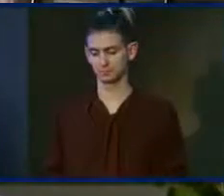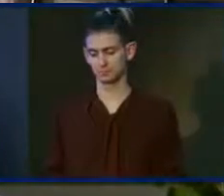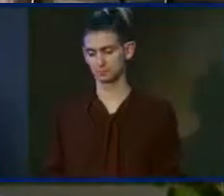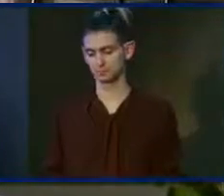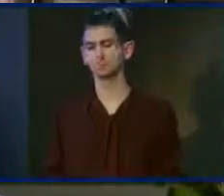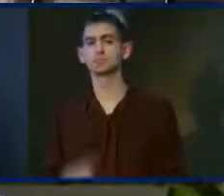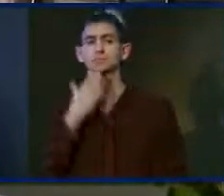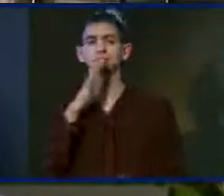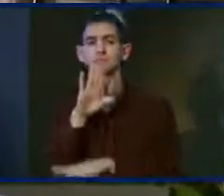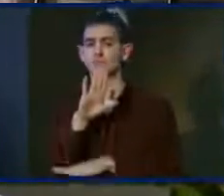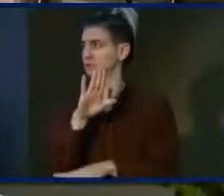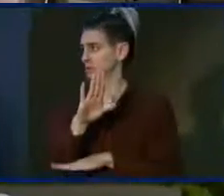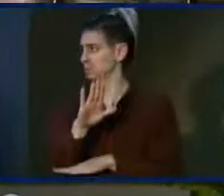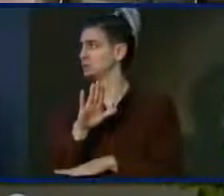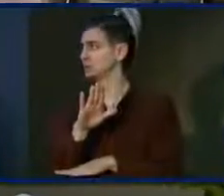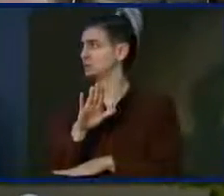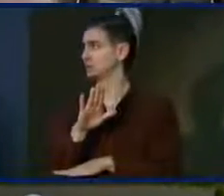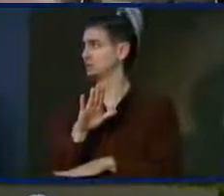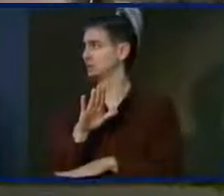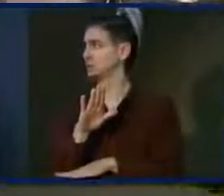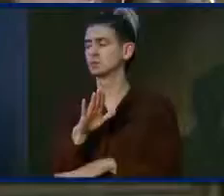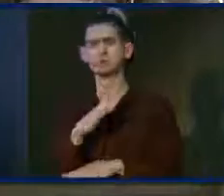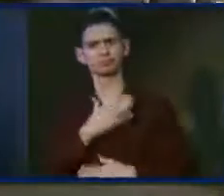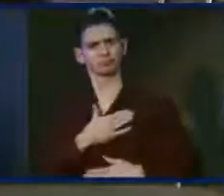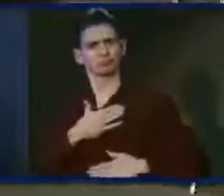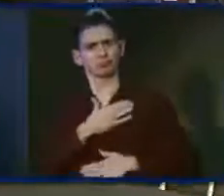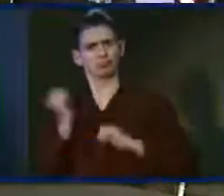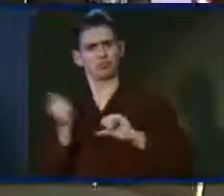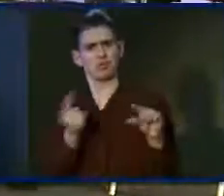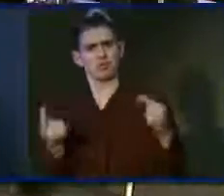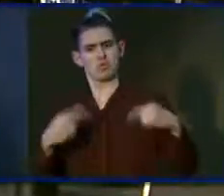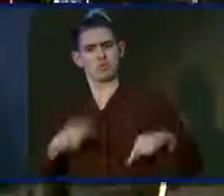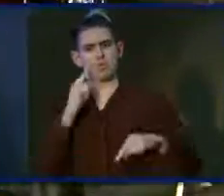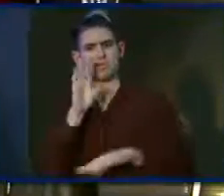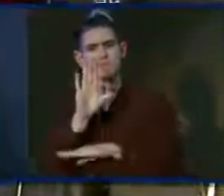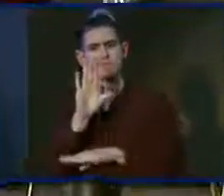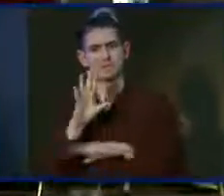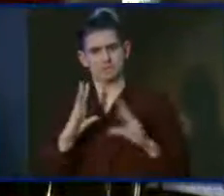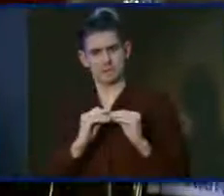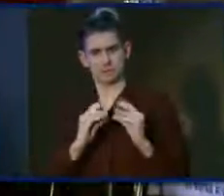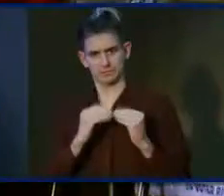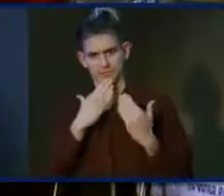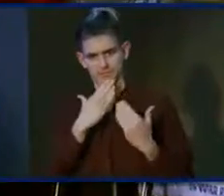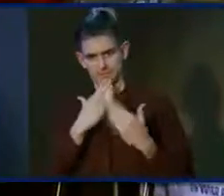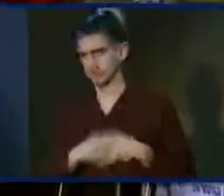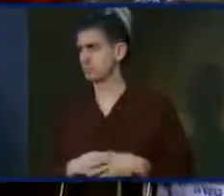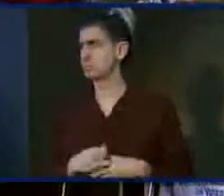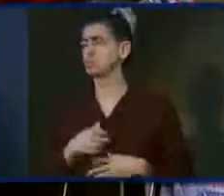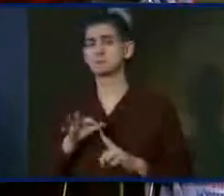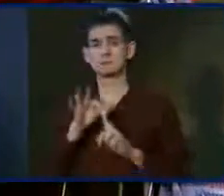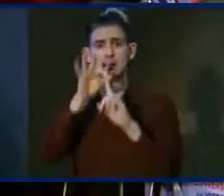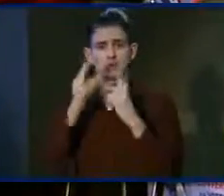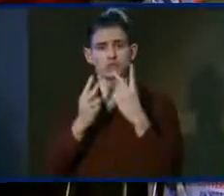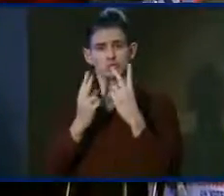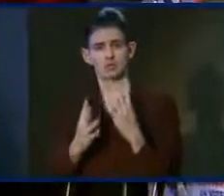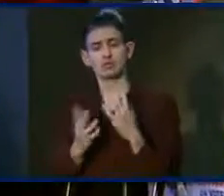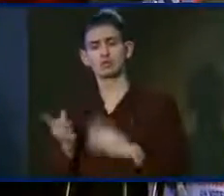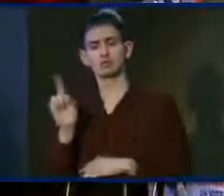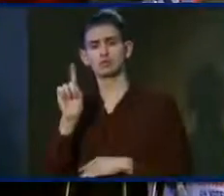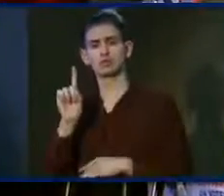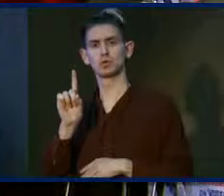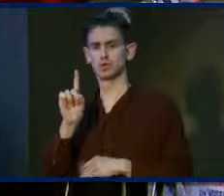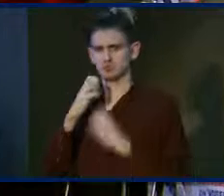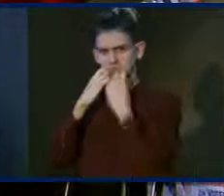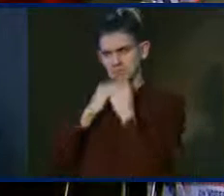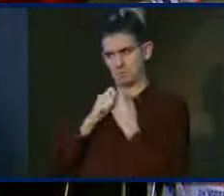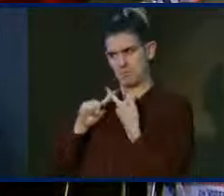Well, good afternoon. I know we're wearing you out, and we appreciate you all being here for this afternoon session. We have a special guest who's come in. He's a dear friend,